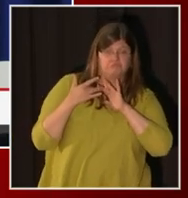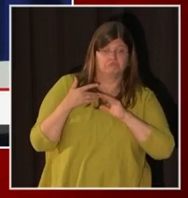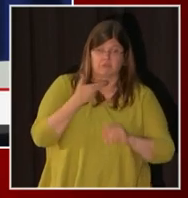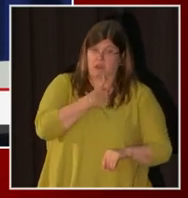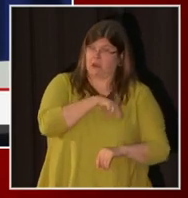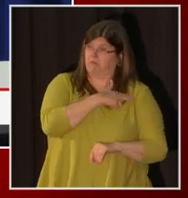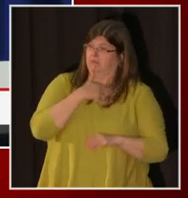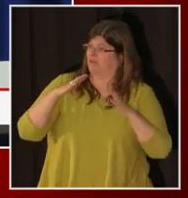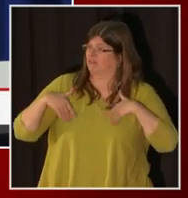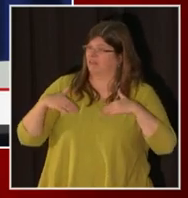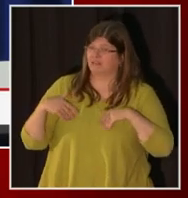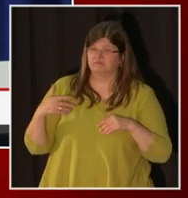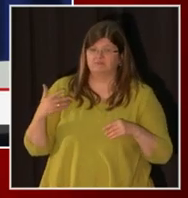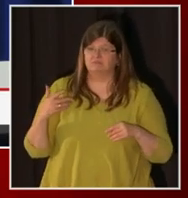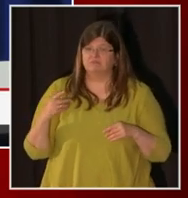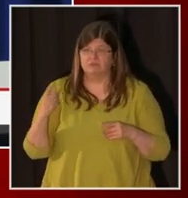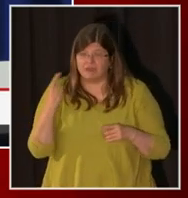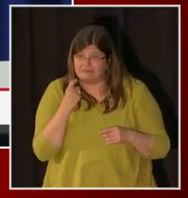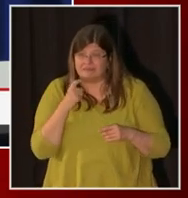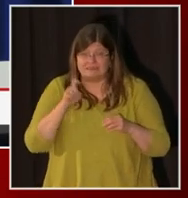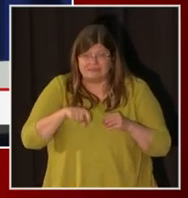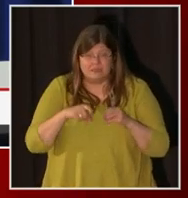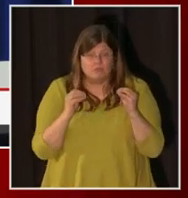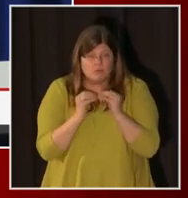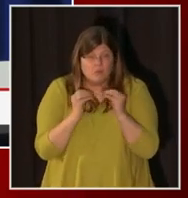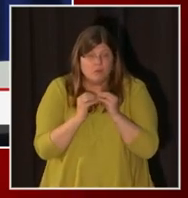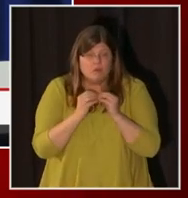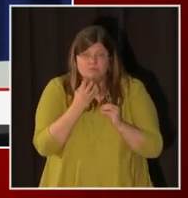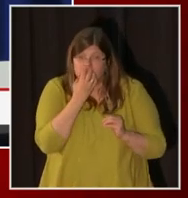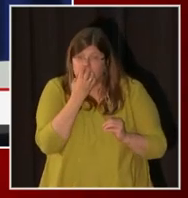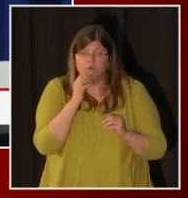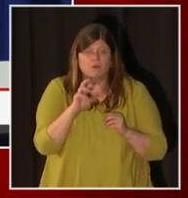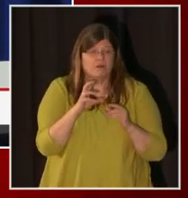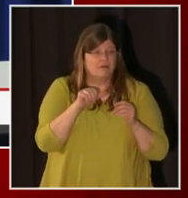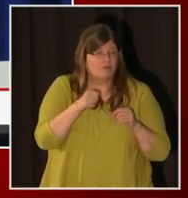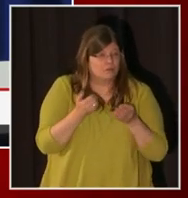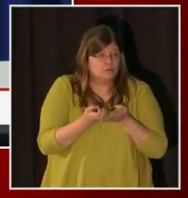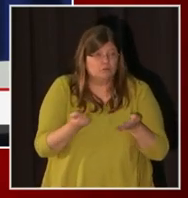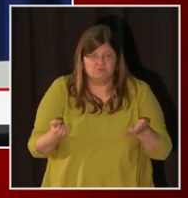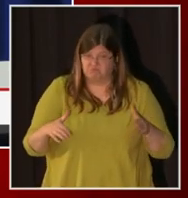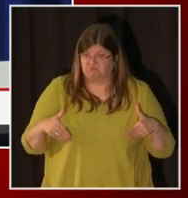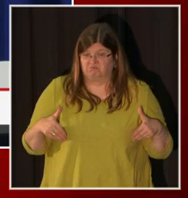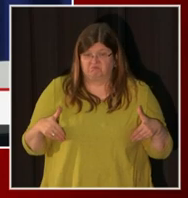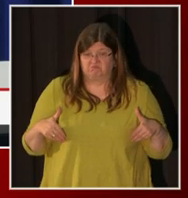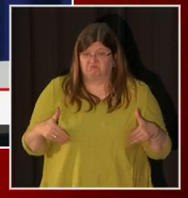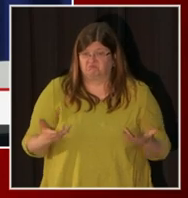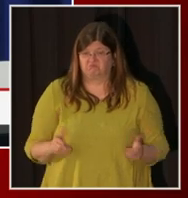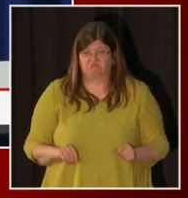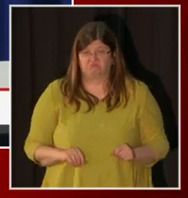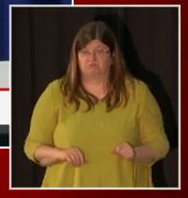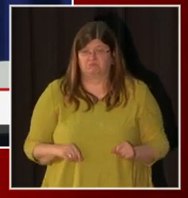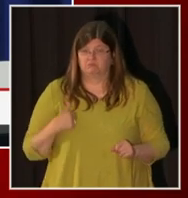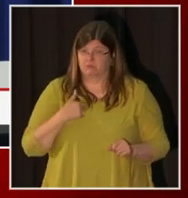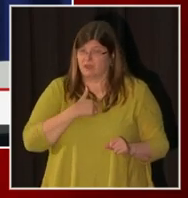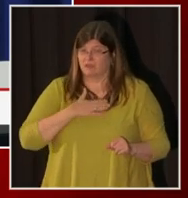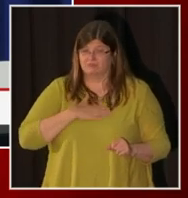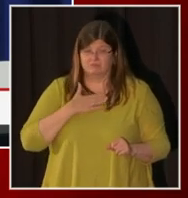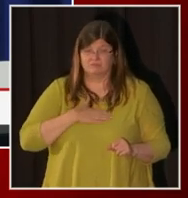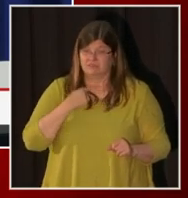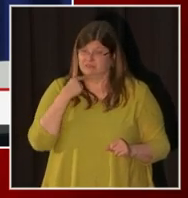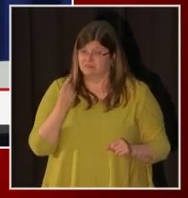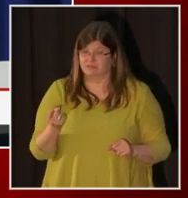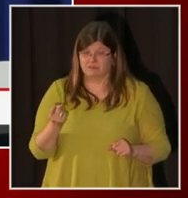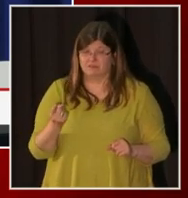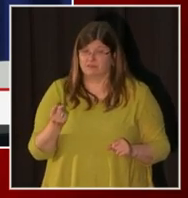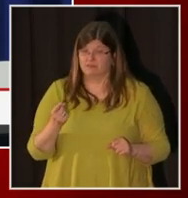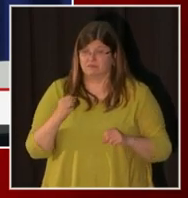additional ventilators. But we'd be more than happy to provide you how many ventilators each hospital has. But I